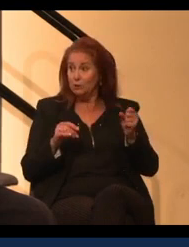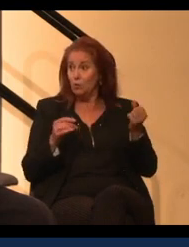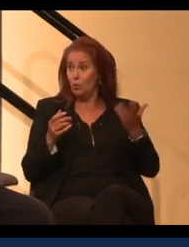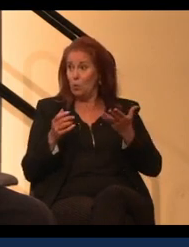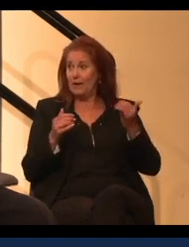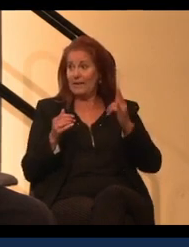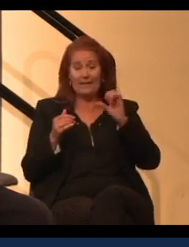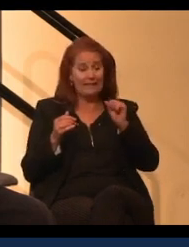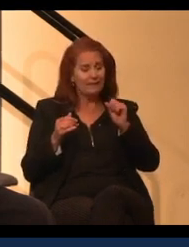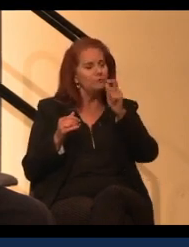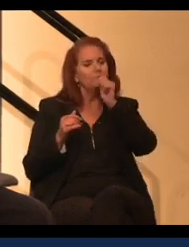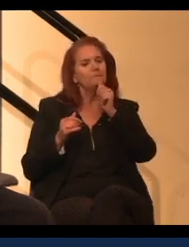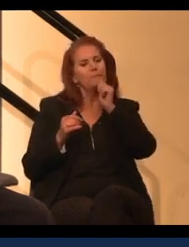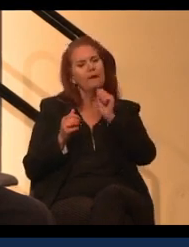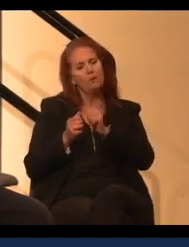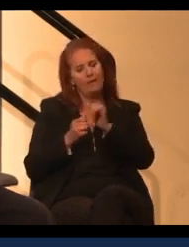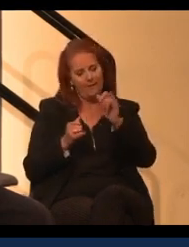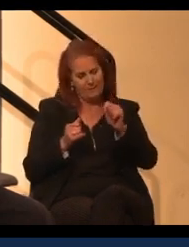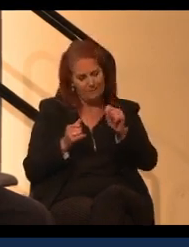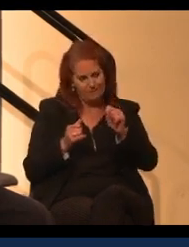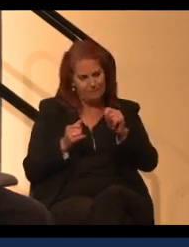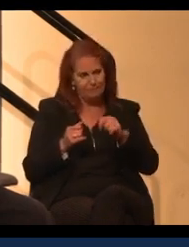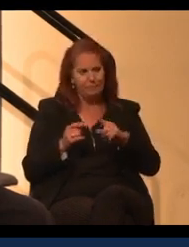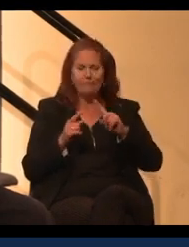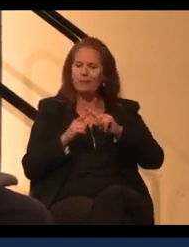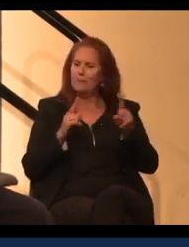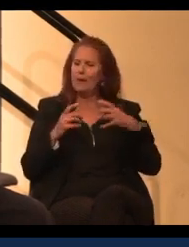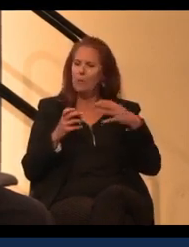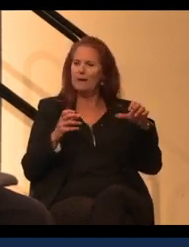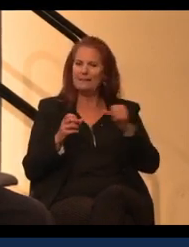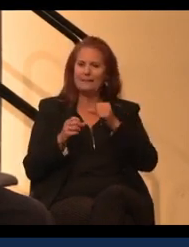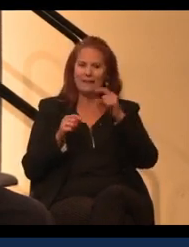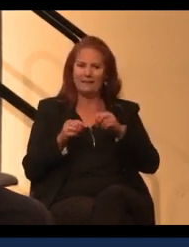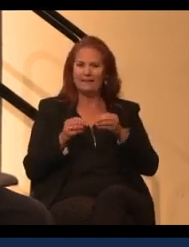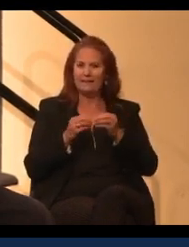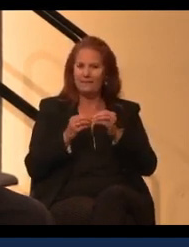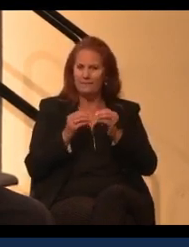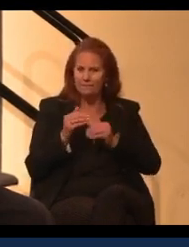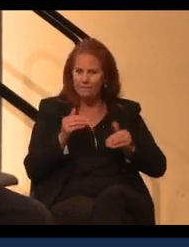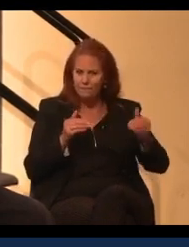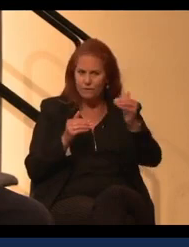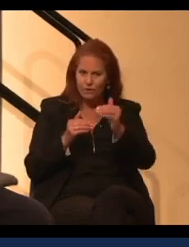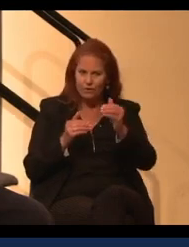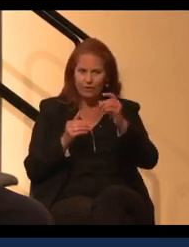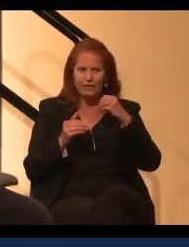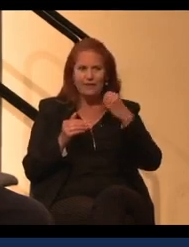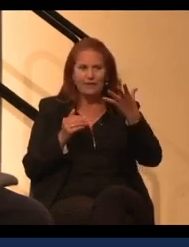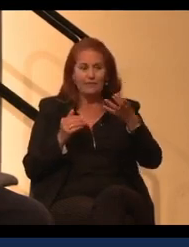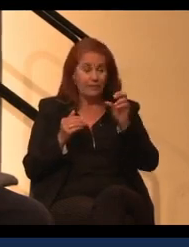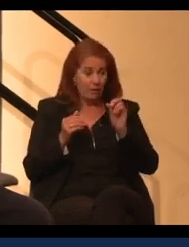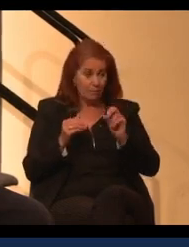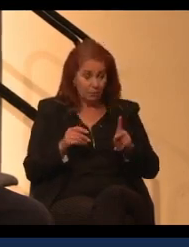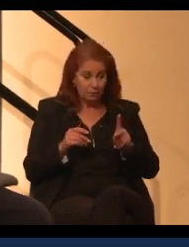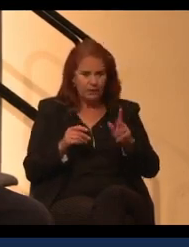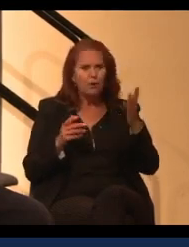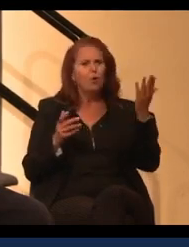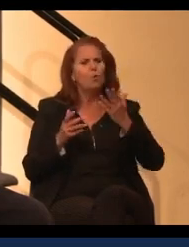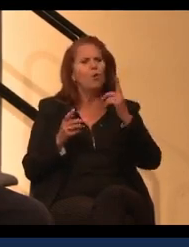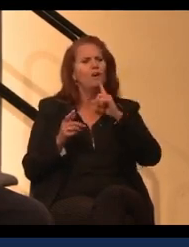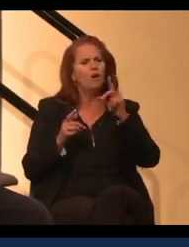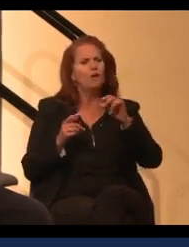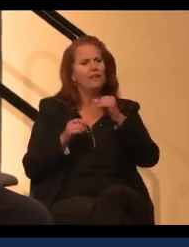just need to bear with it, right? But I want to take this further, and given the opportunity, what are